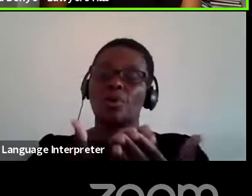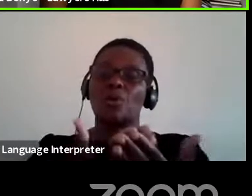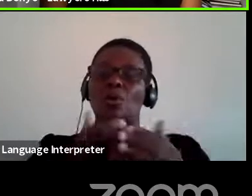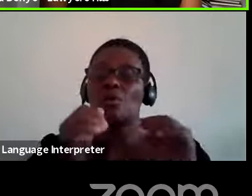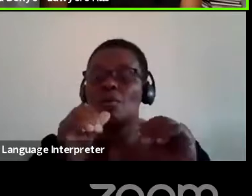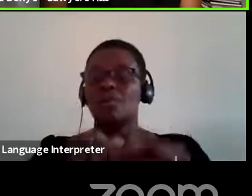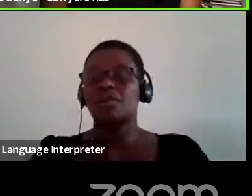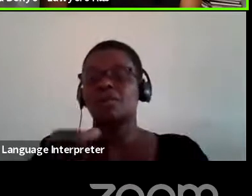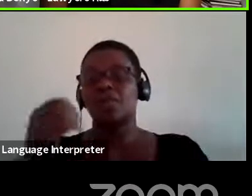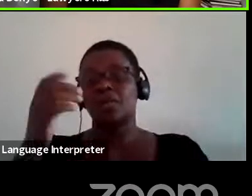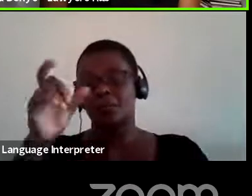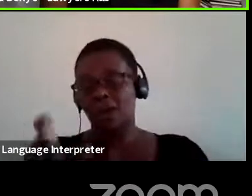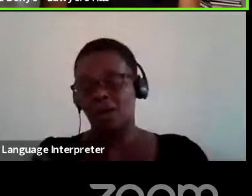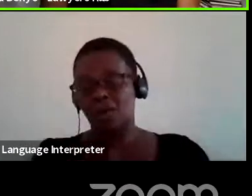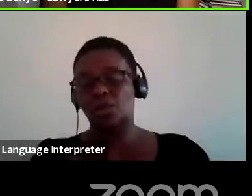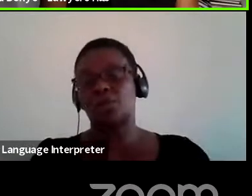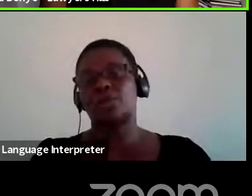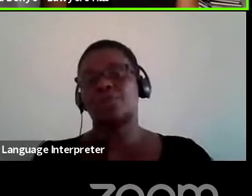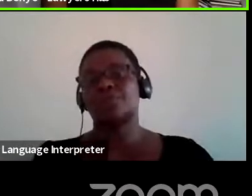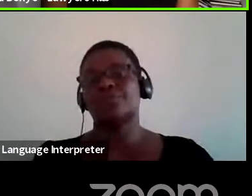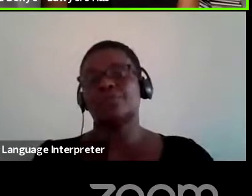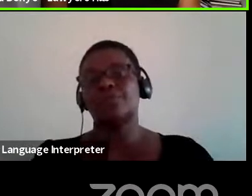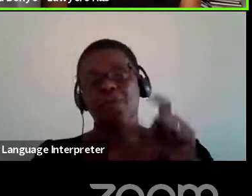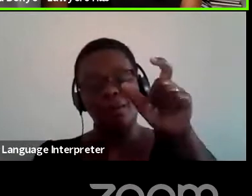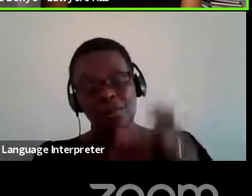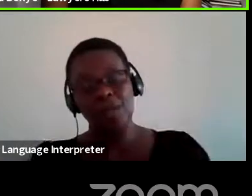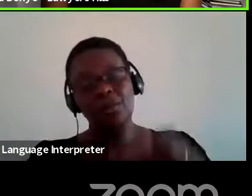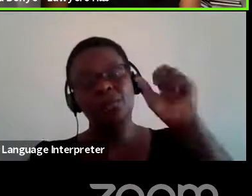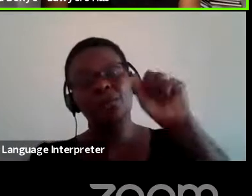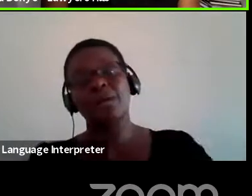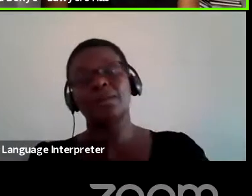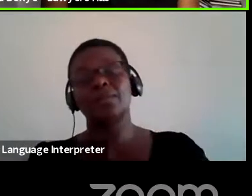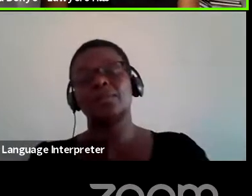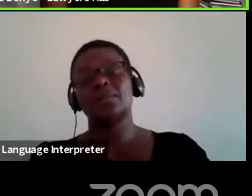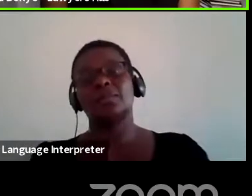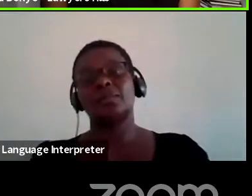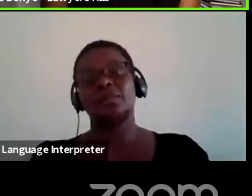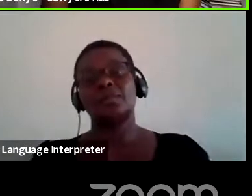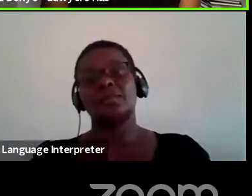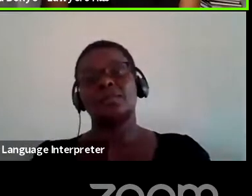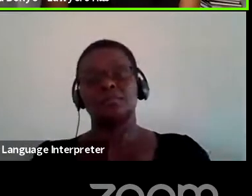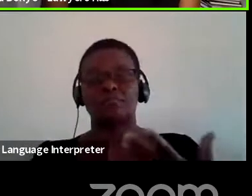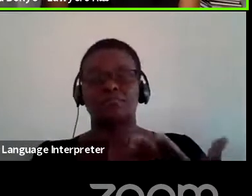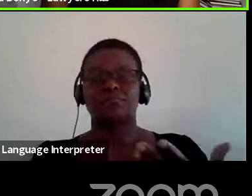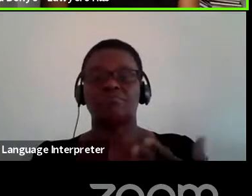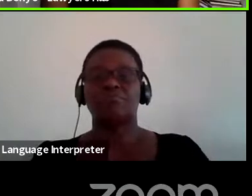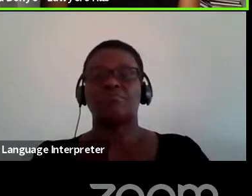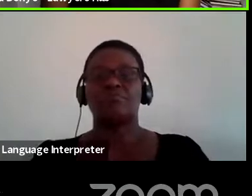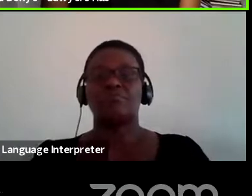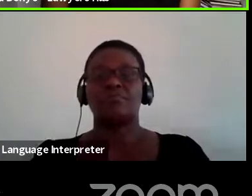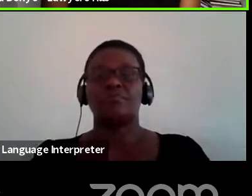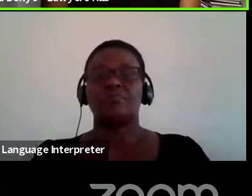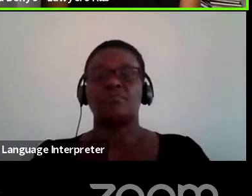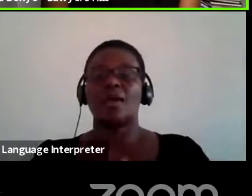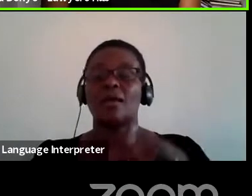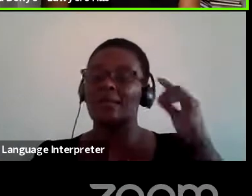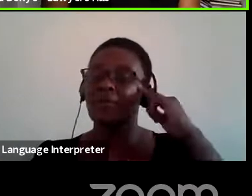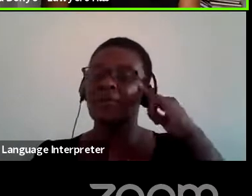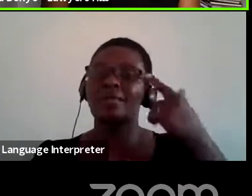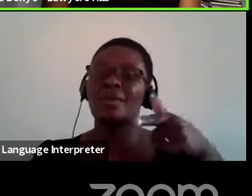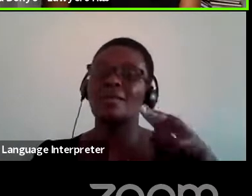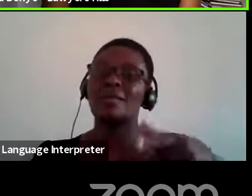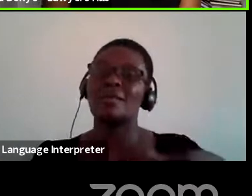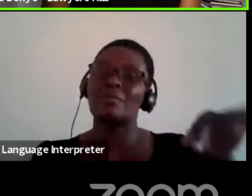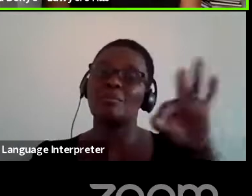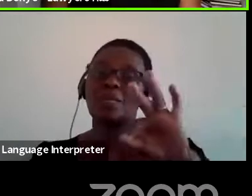human element so that this ties accountability to a specific individual. I think that's really, really important. We see platforms